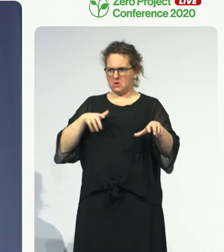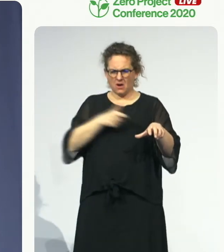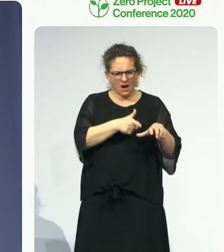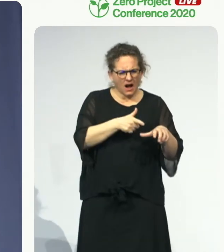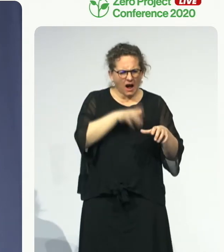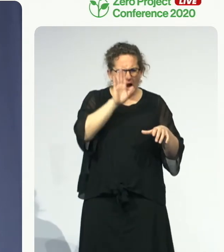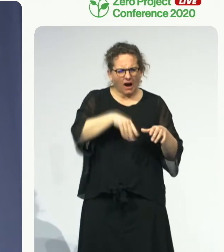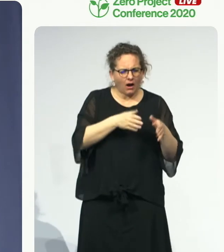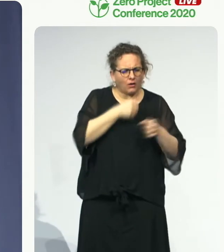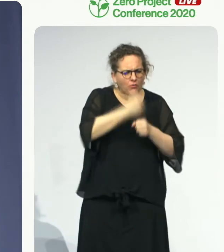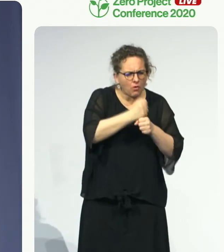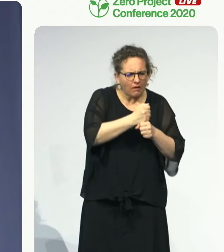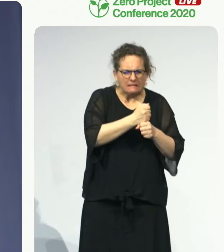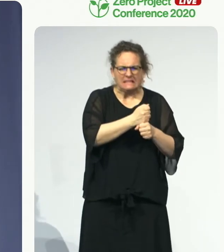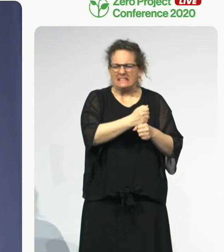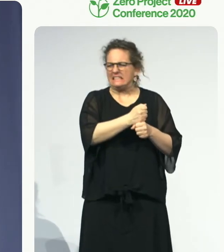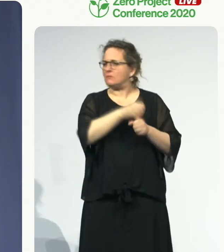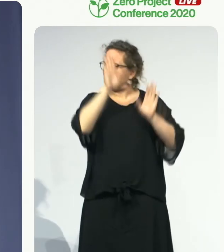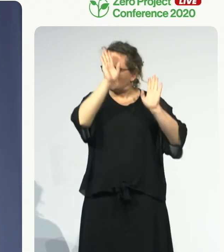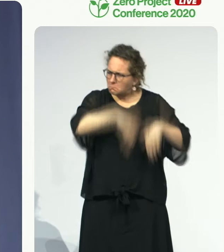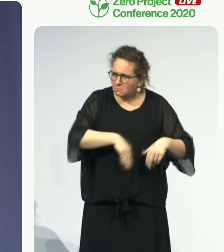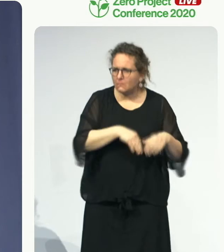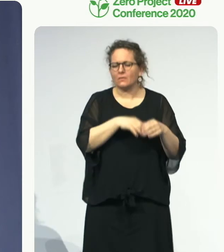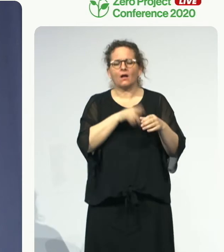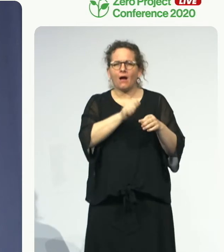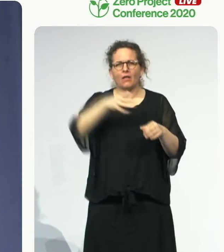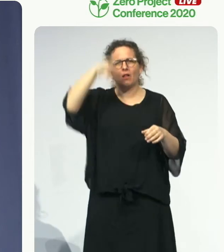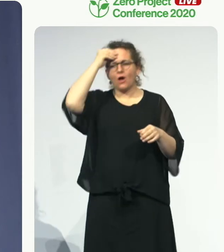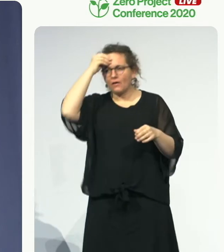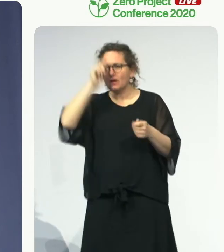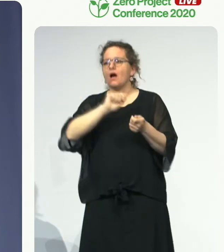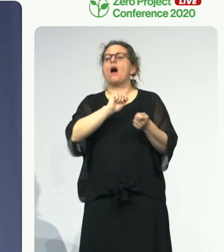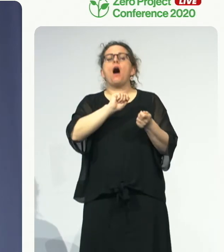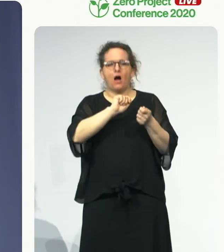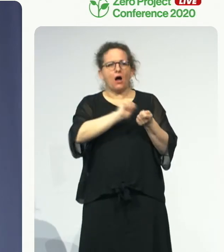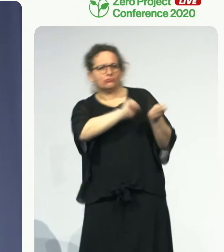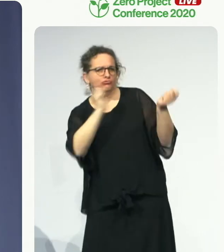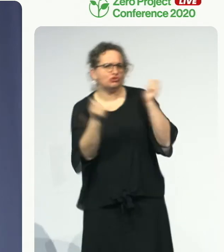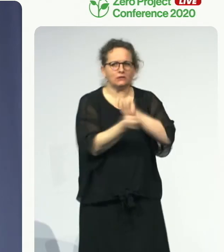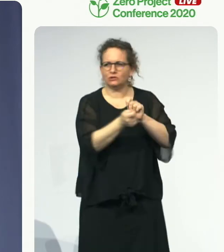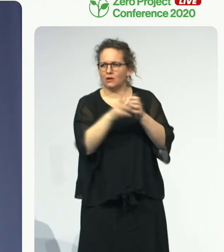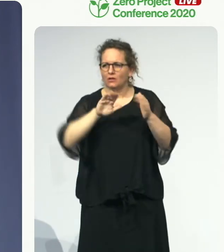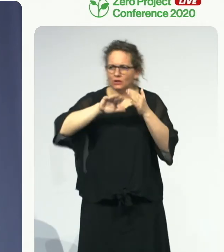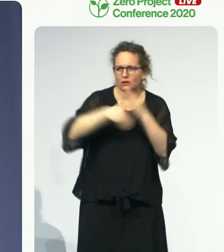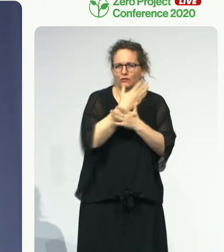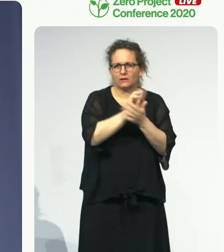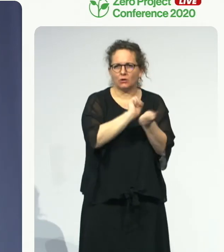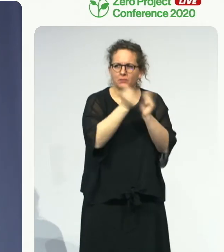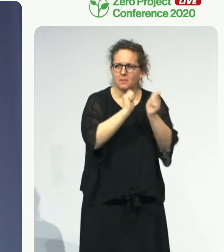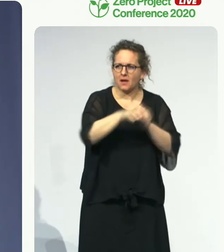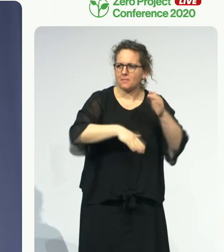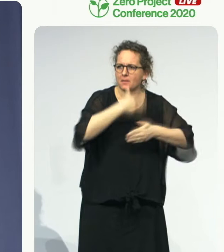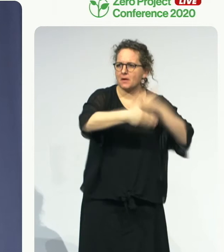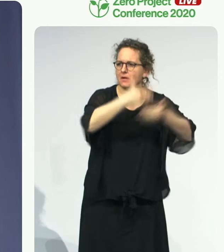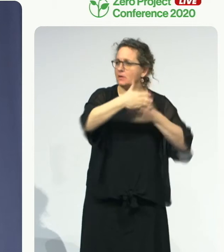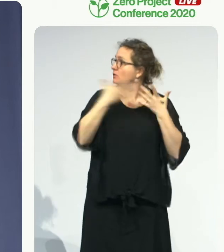are wonderful opportunities for us to learn about the innovations that are going on in these countries. Each presenter will have 9 minutes. I know that 9